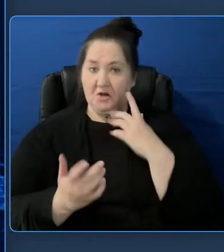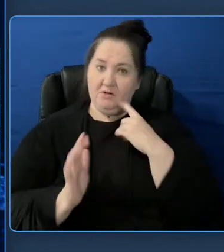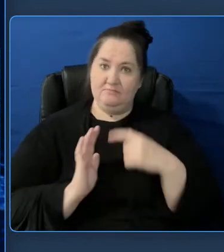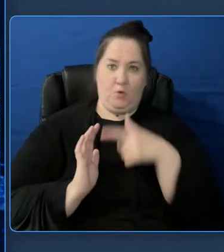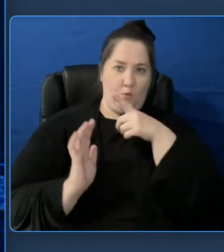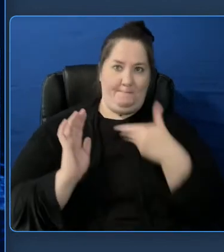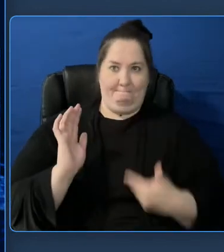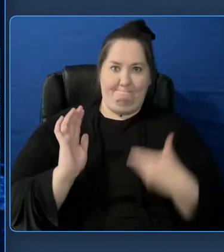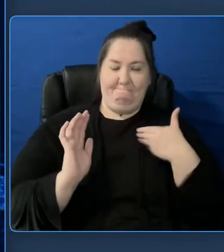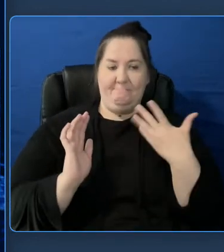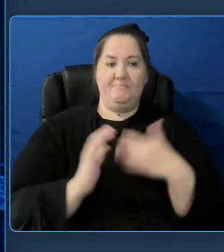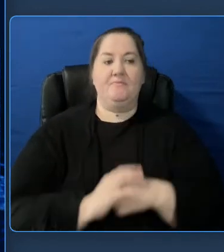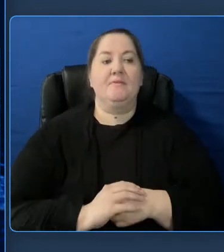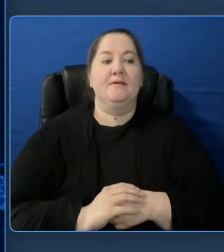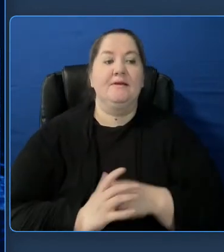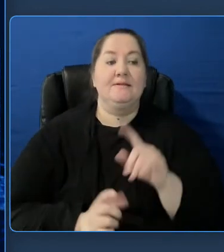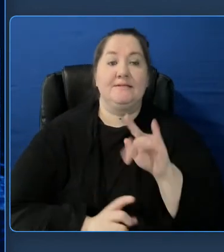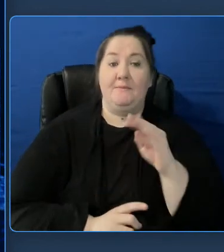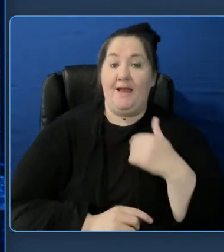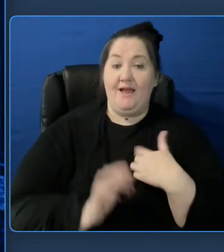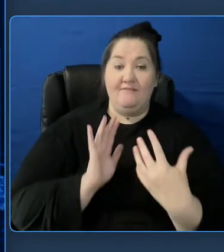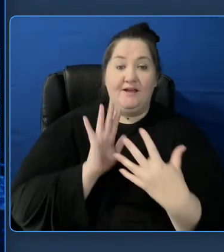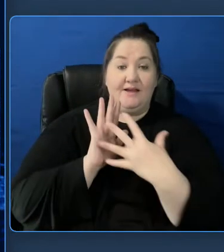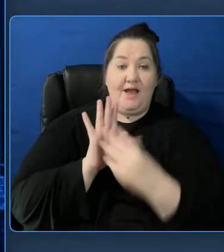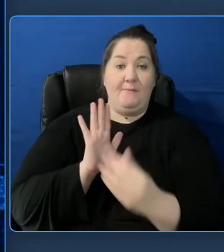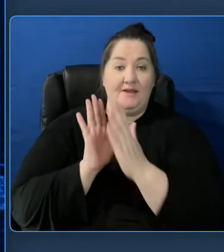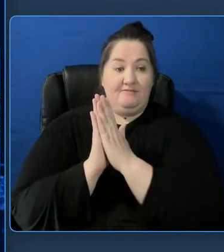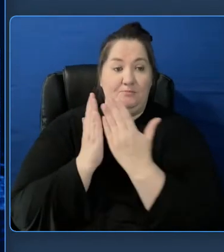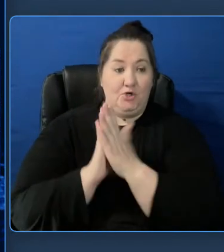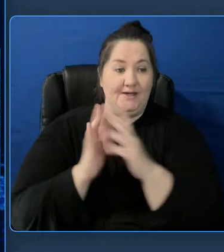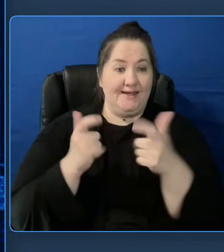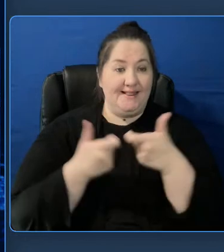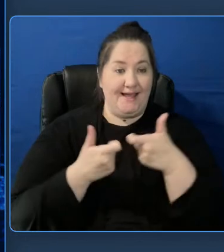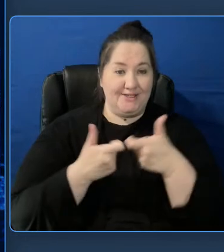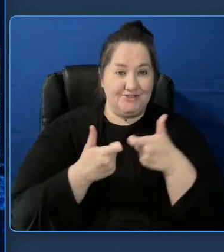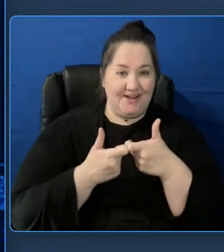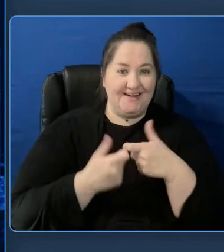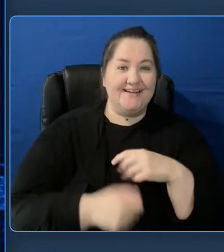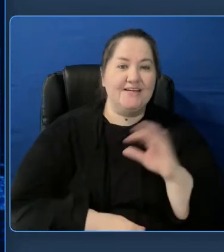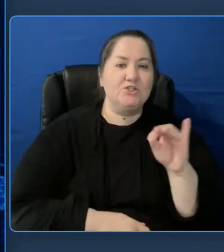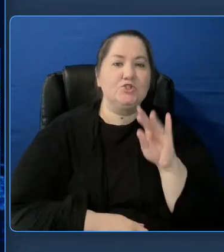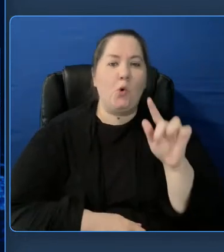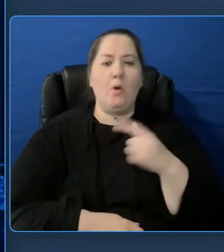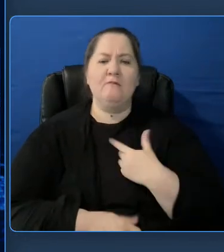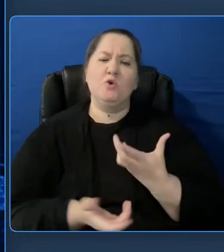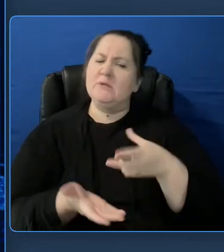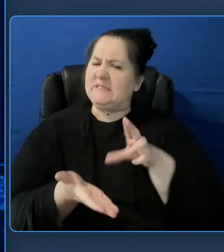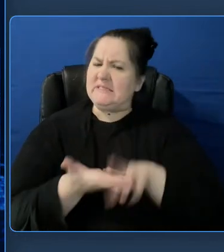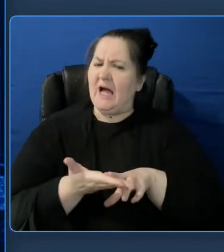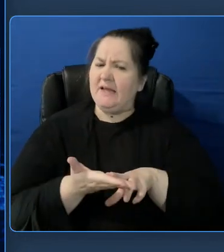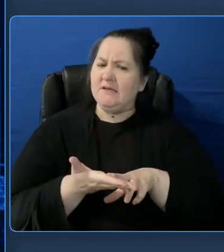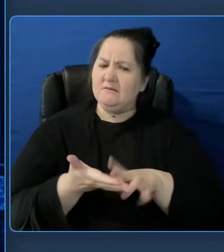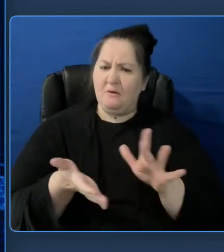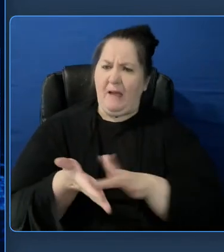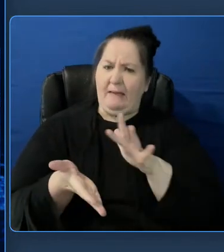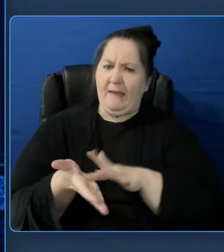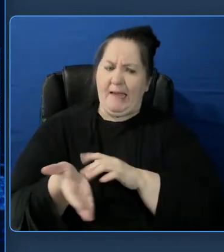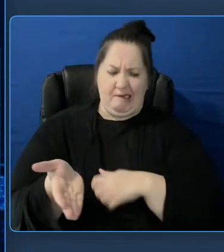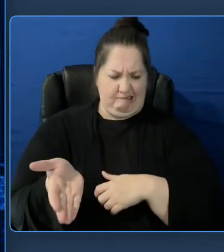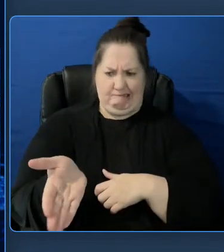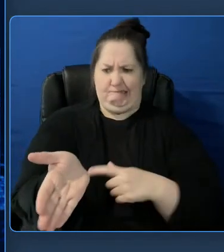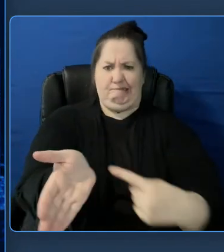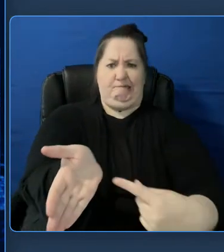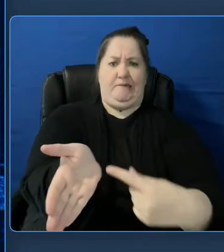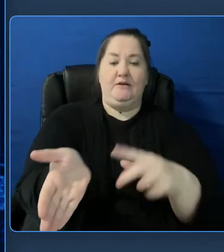for those, I have my copy of the book electronic. Oh, my goodness. Joel, I'll get you to sign this at the end of that's the, right. Since